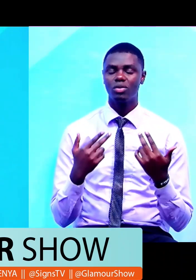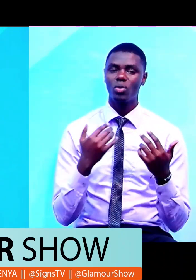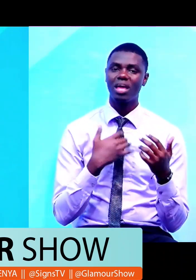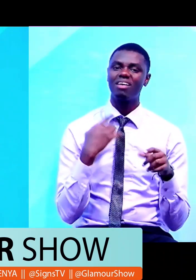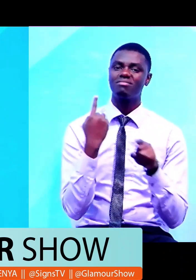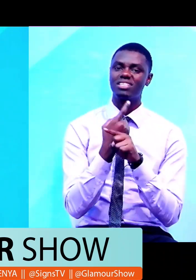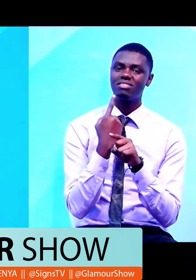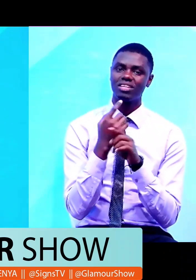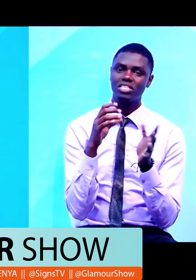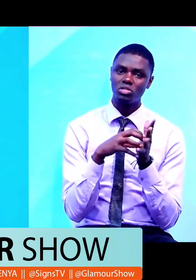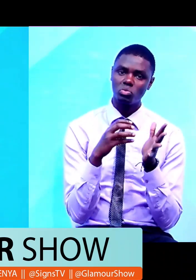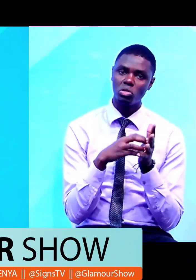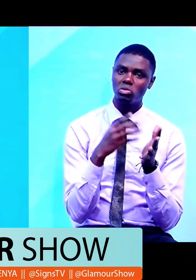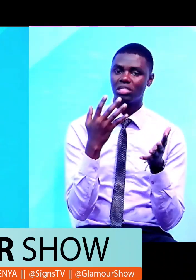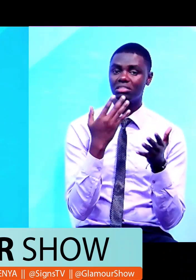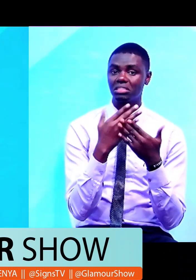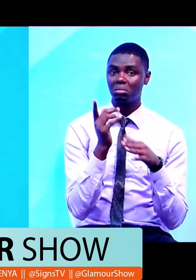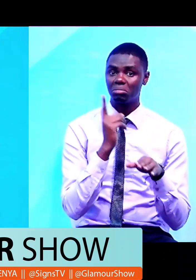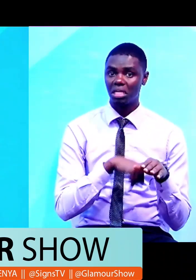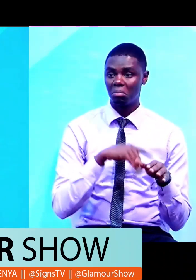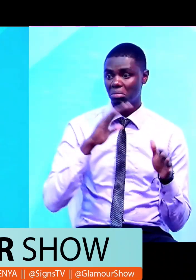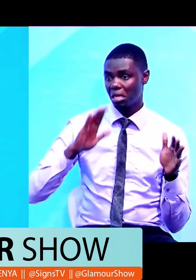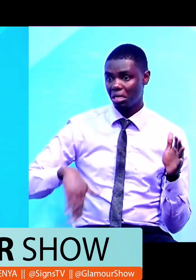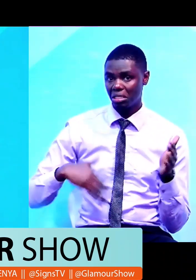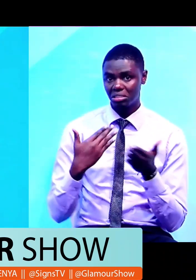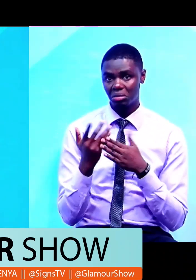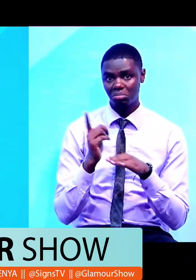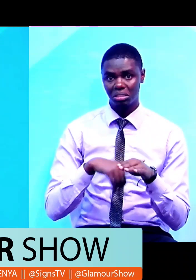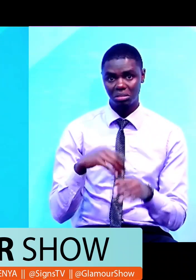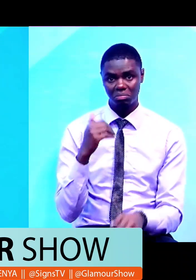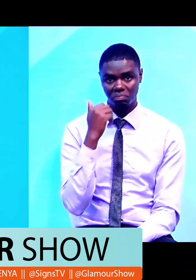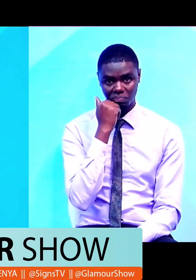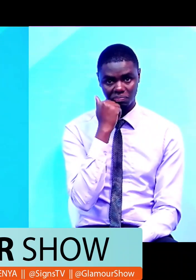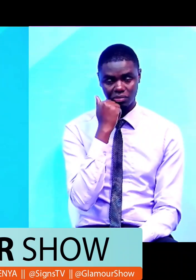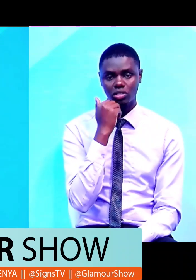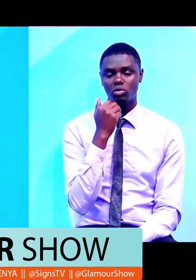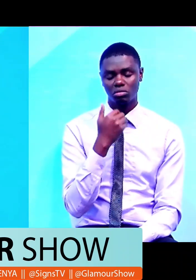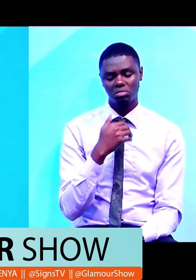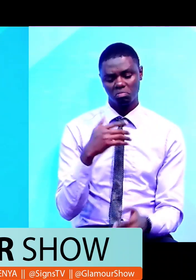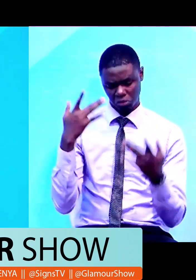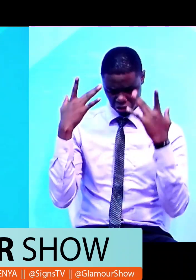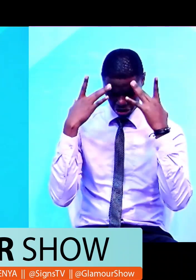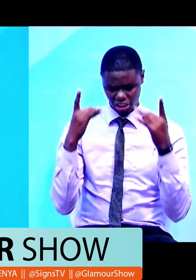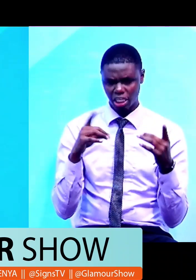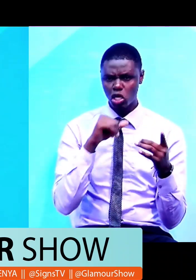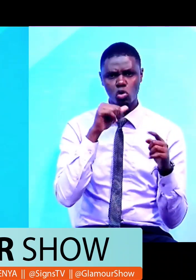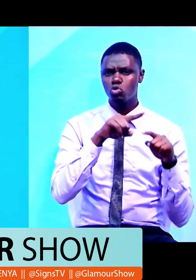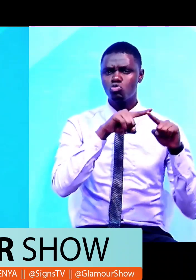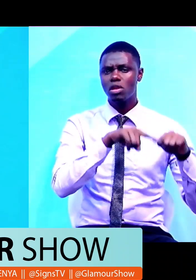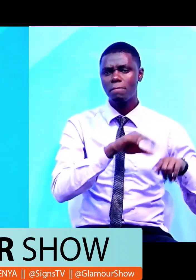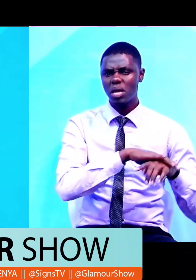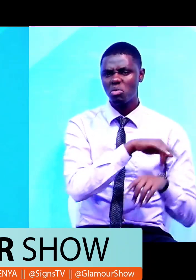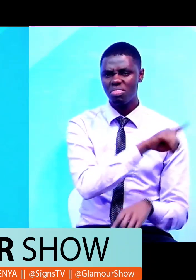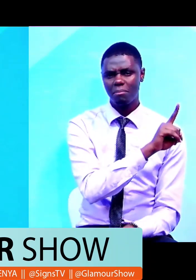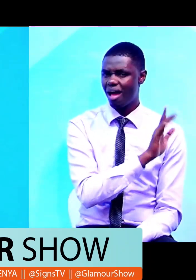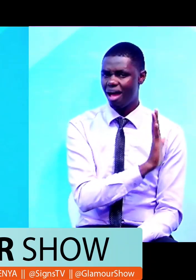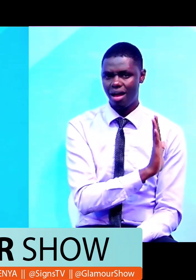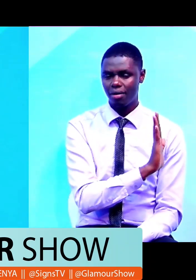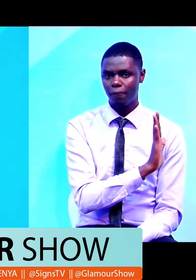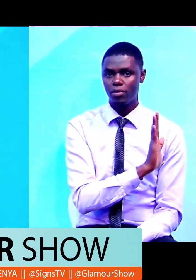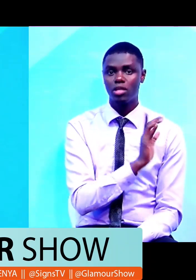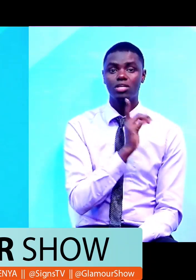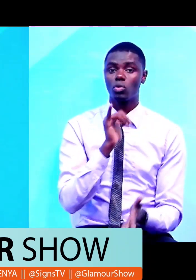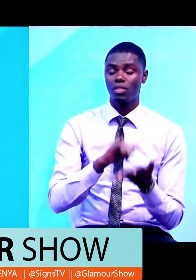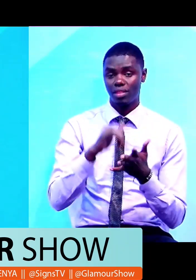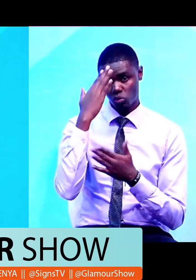situations. Sometimes they might be late, sometimes they are sick. So I decided not to rely on people as much. So that's